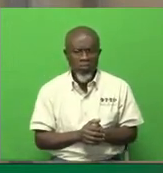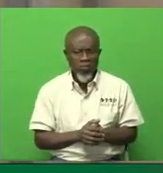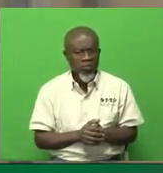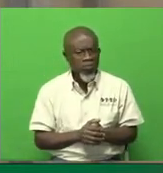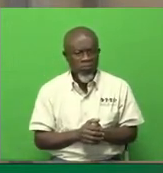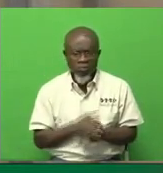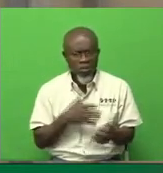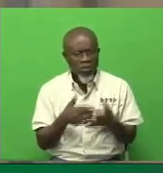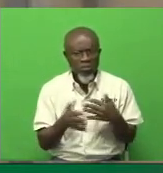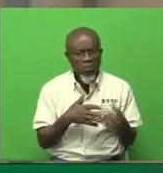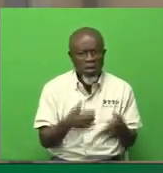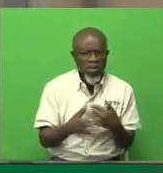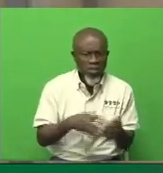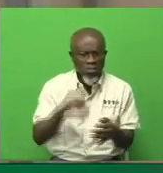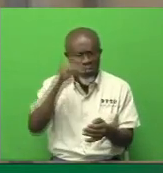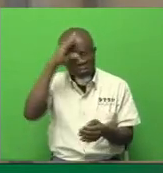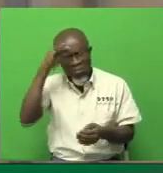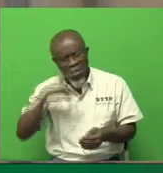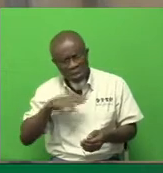otherwise